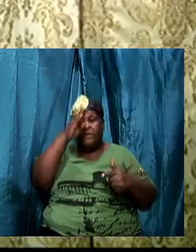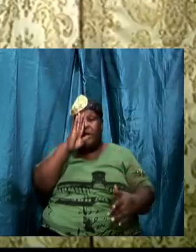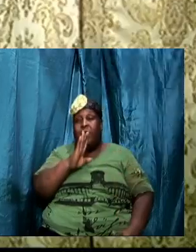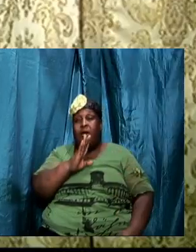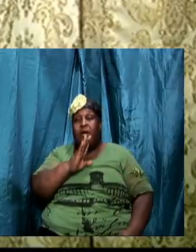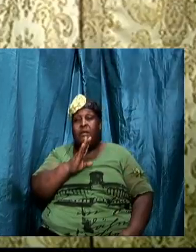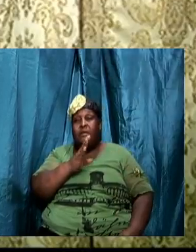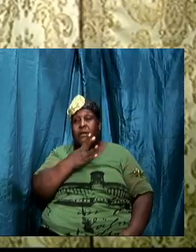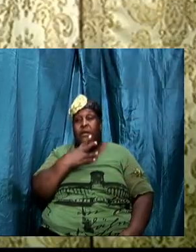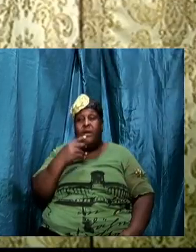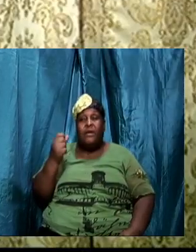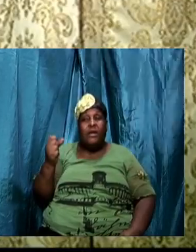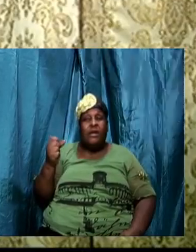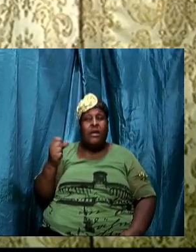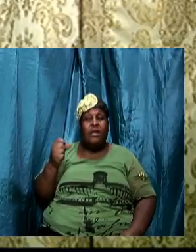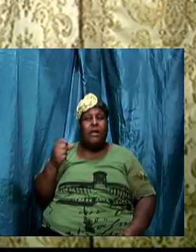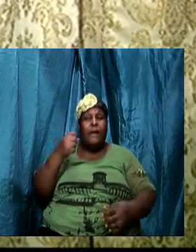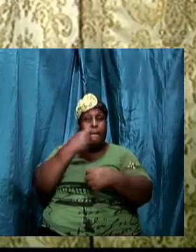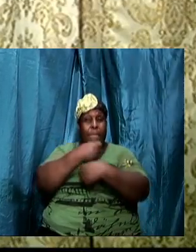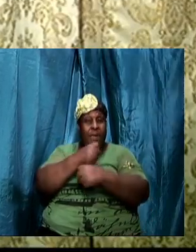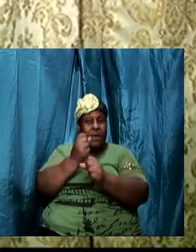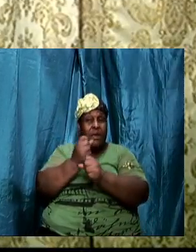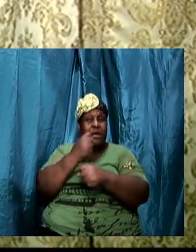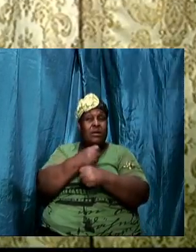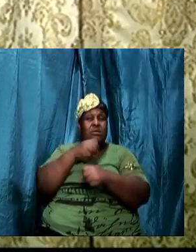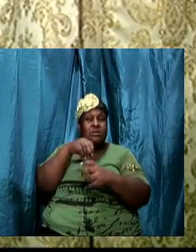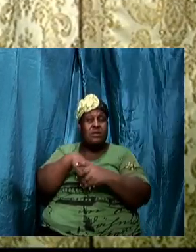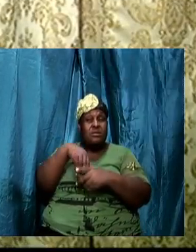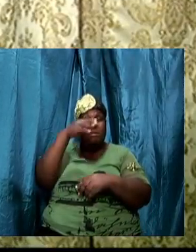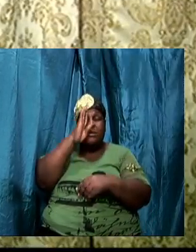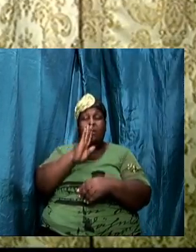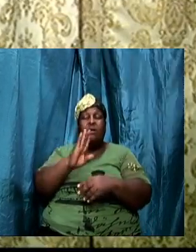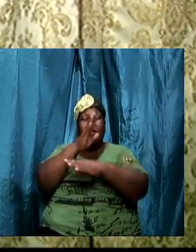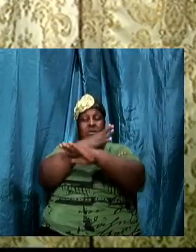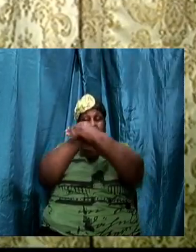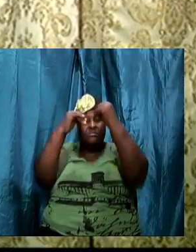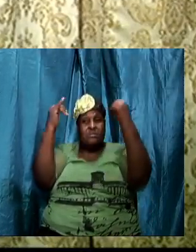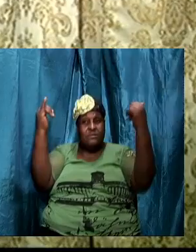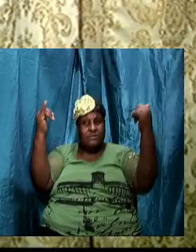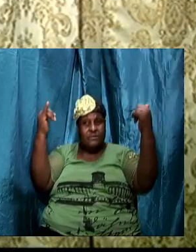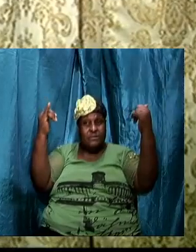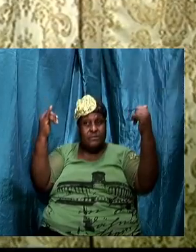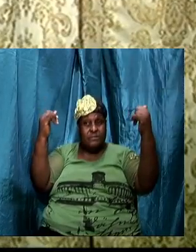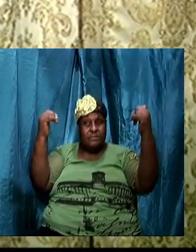can and we will make it into God's heaven